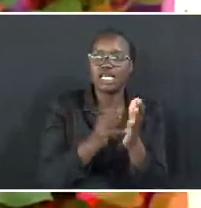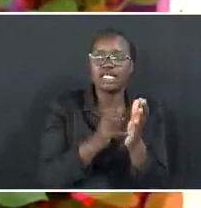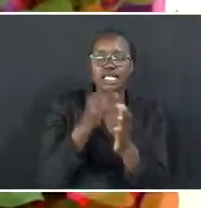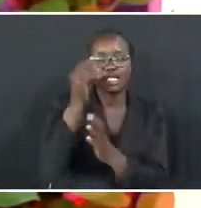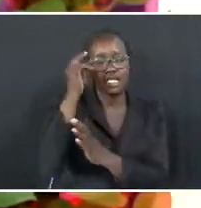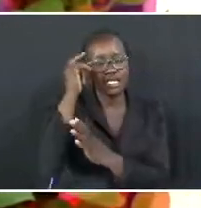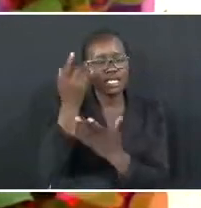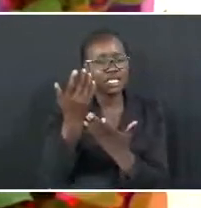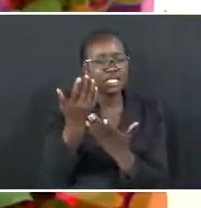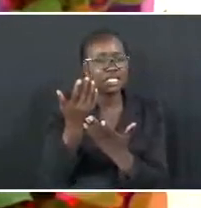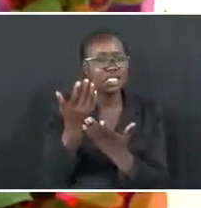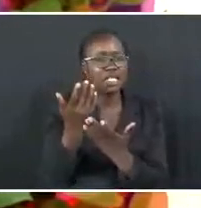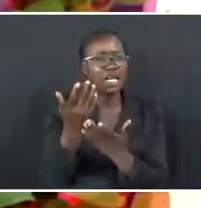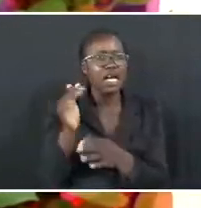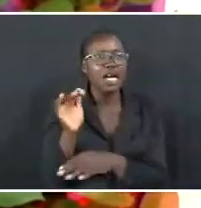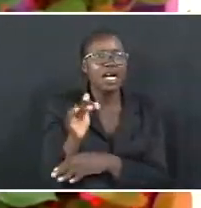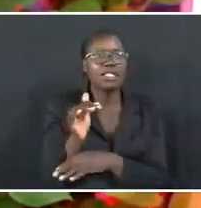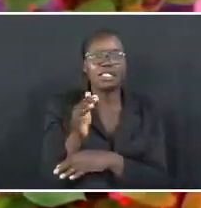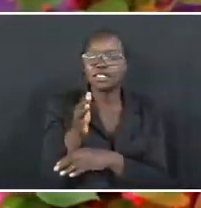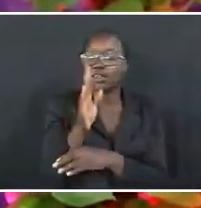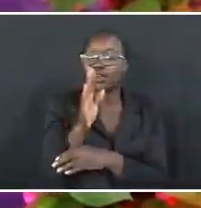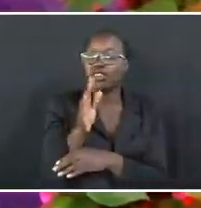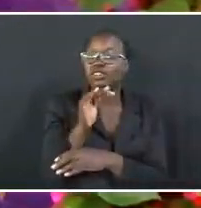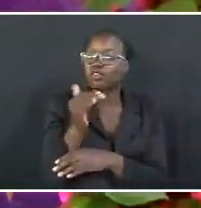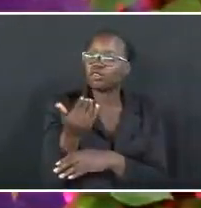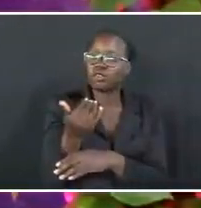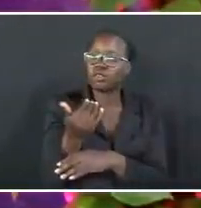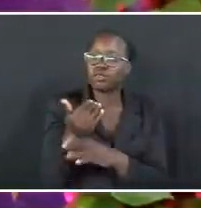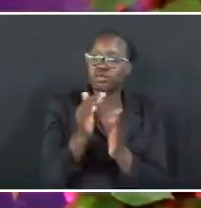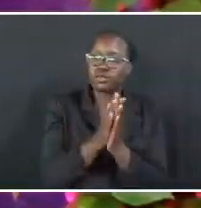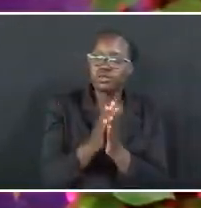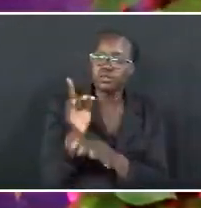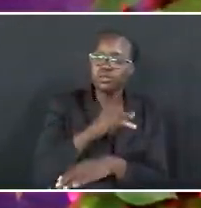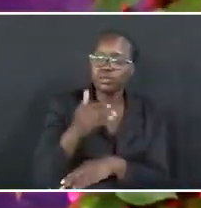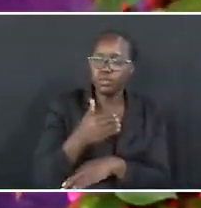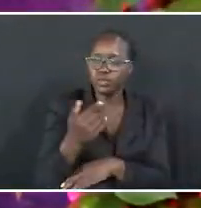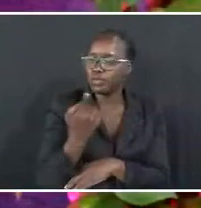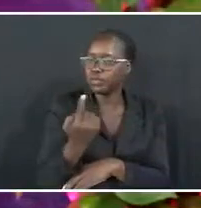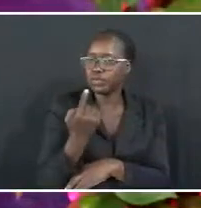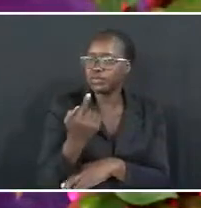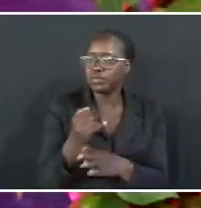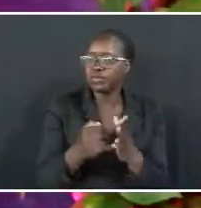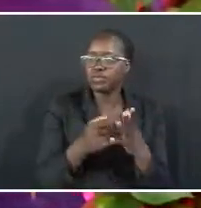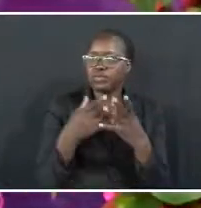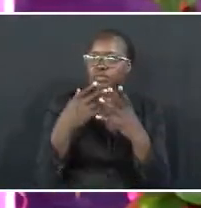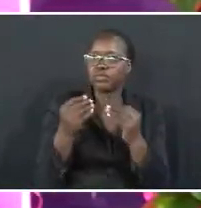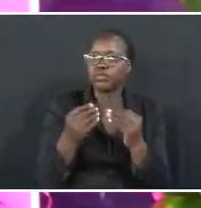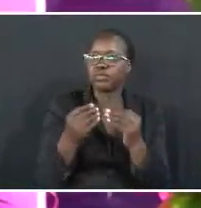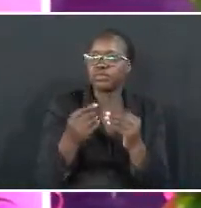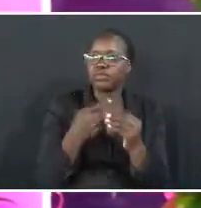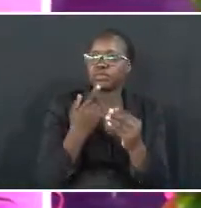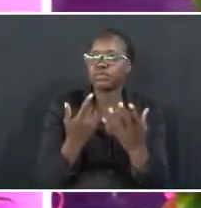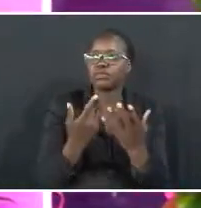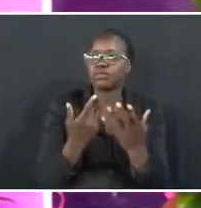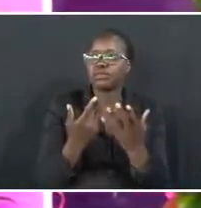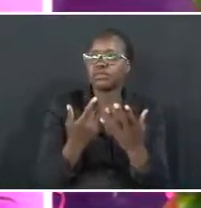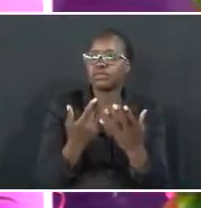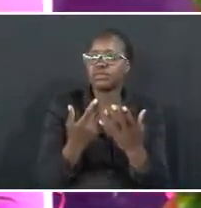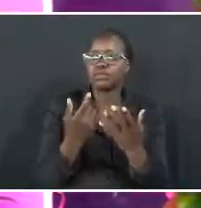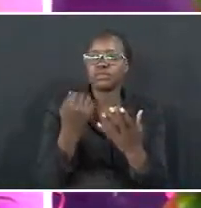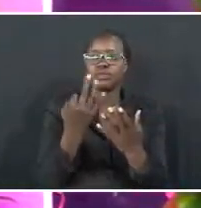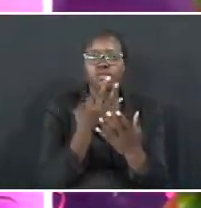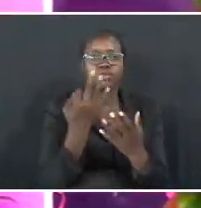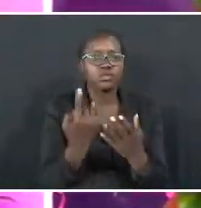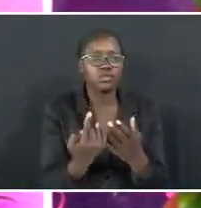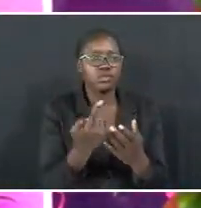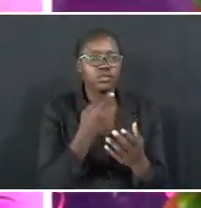sing. Asking God is not a matter of going to pray every day. You can just go to him and sing. I love song